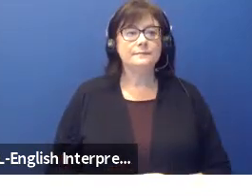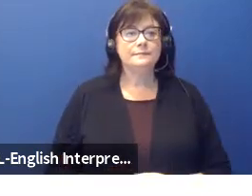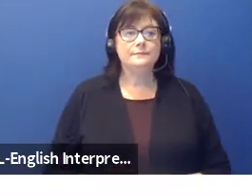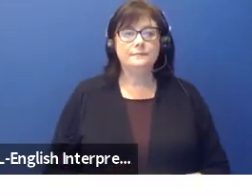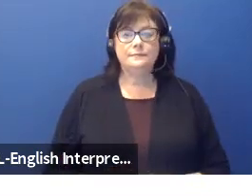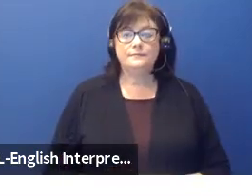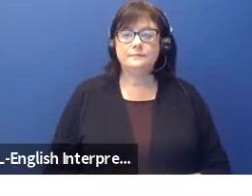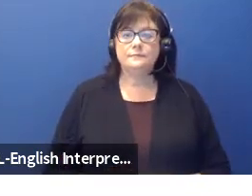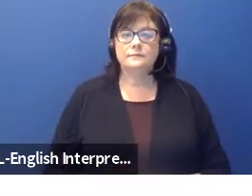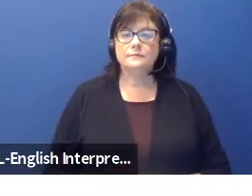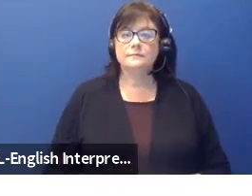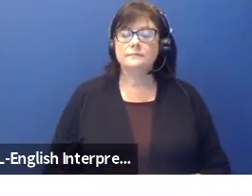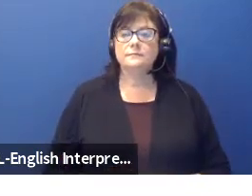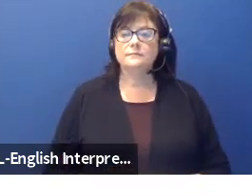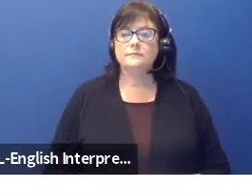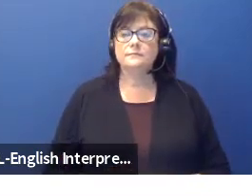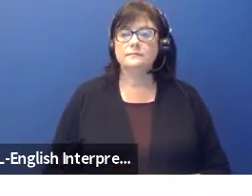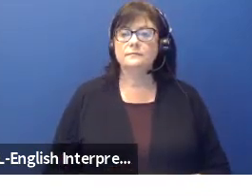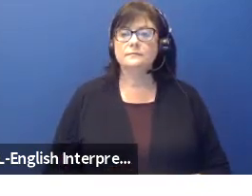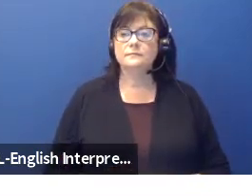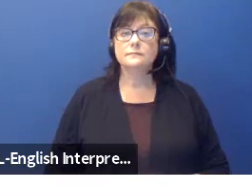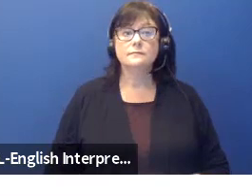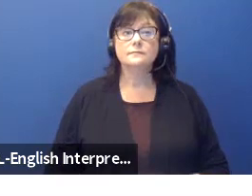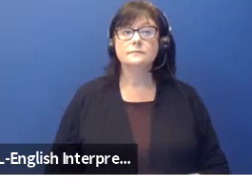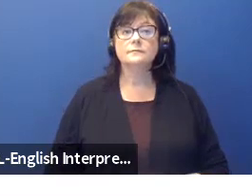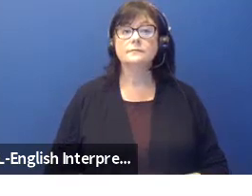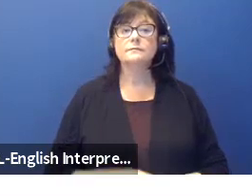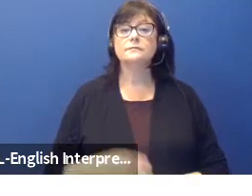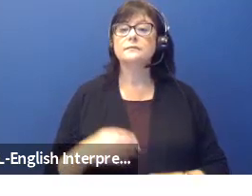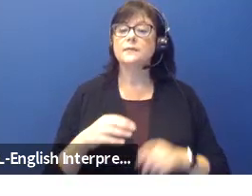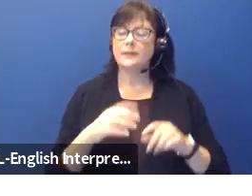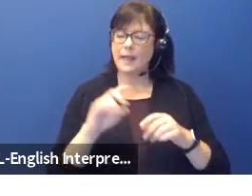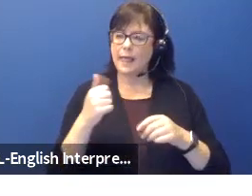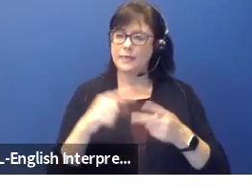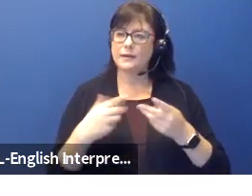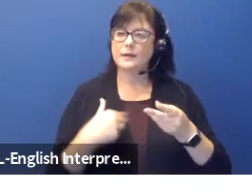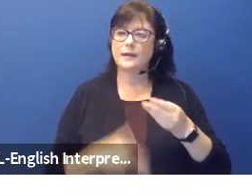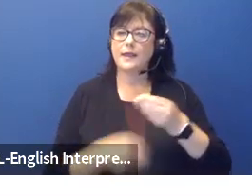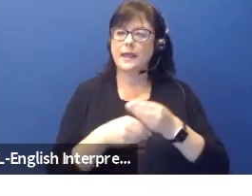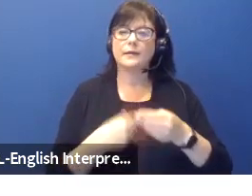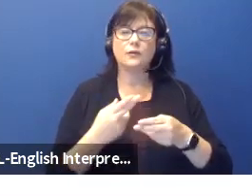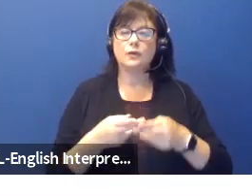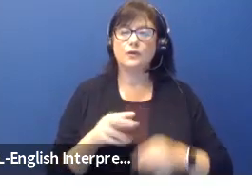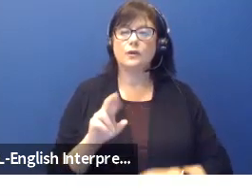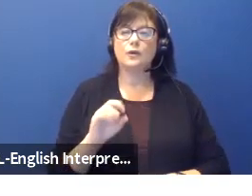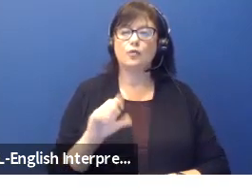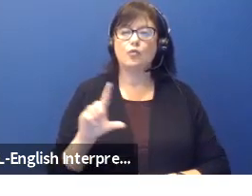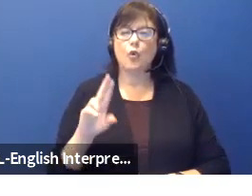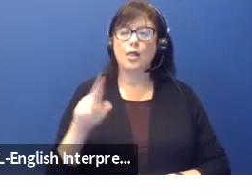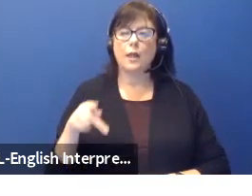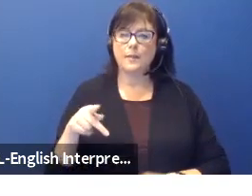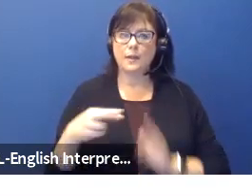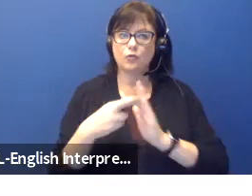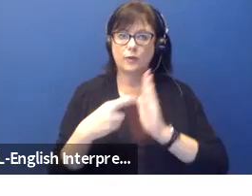I just want to draw your attention a little bit to what we call the roll-up reports as well, though. So you can also access, if you